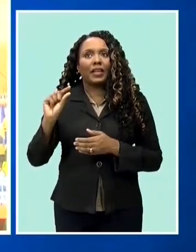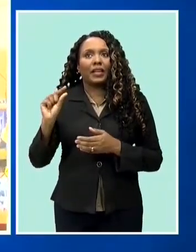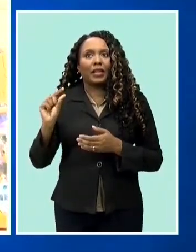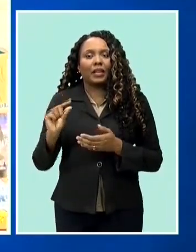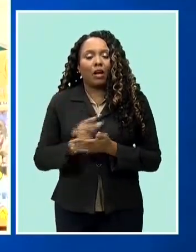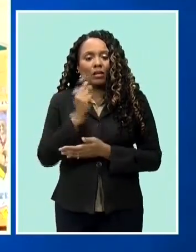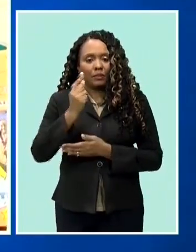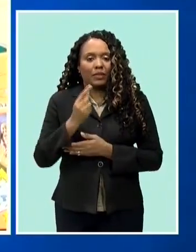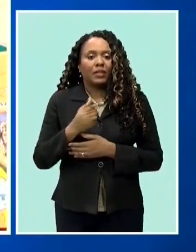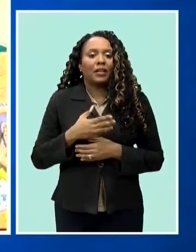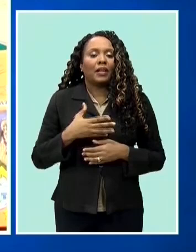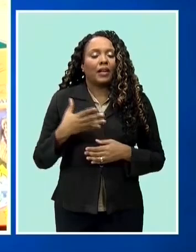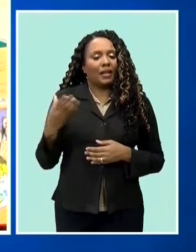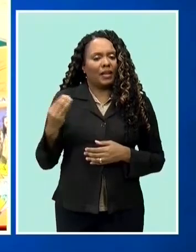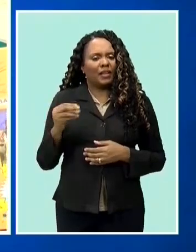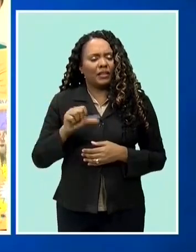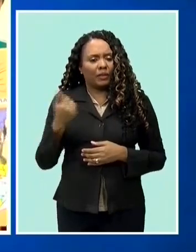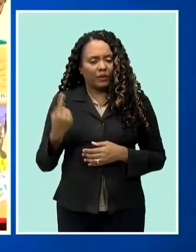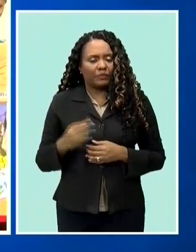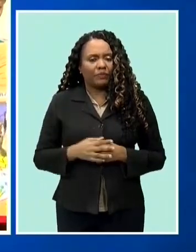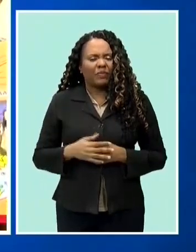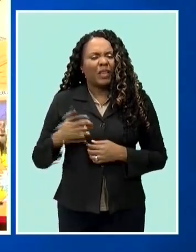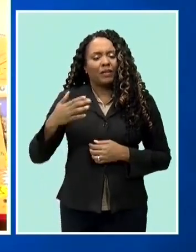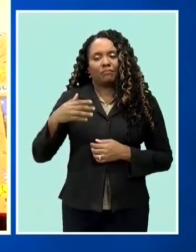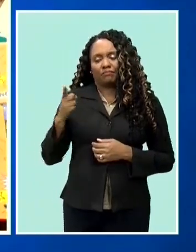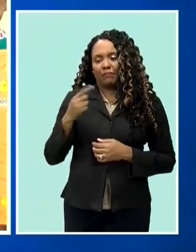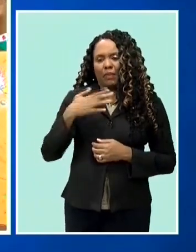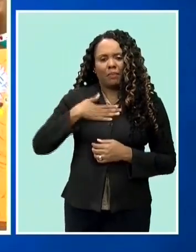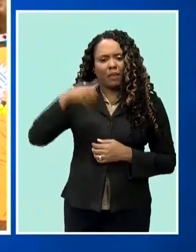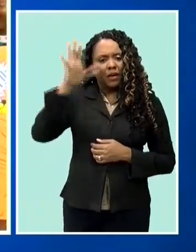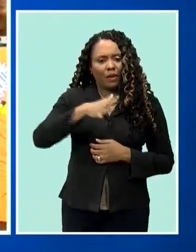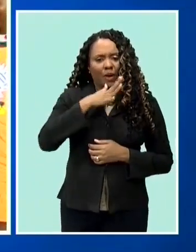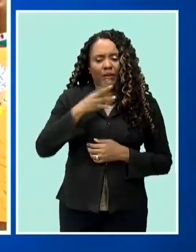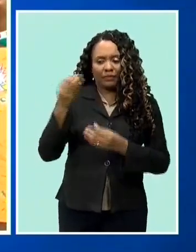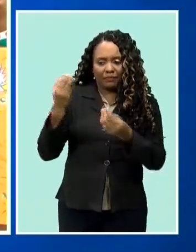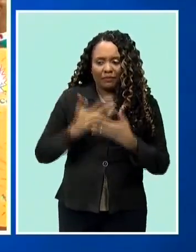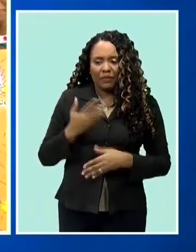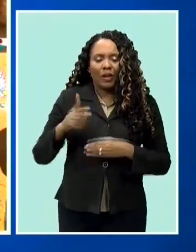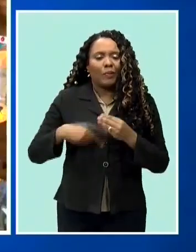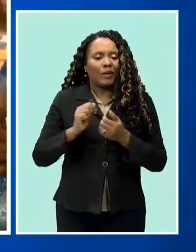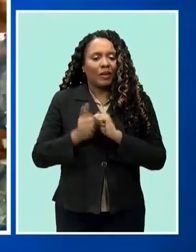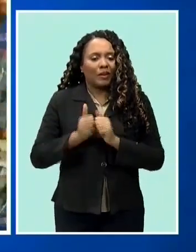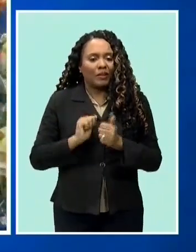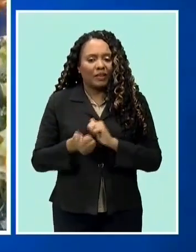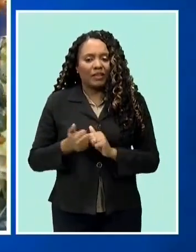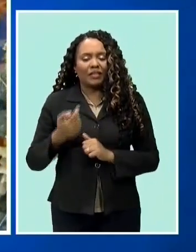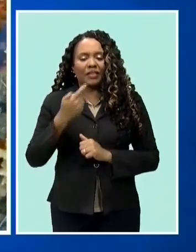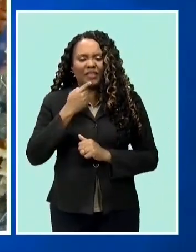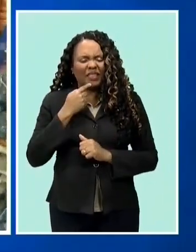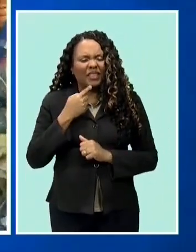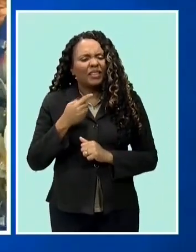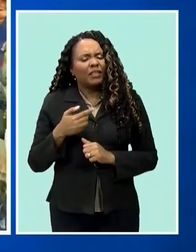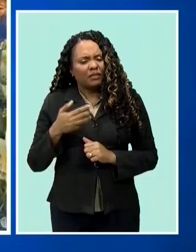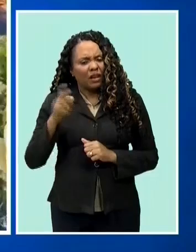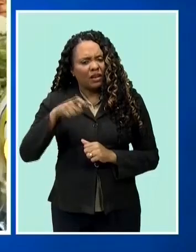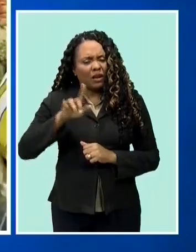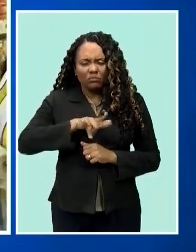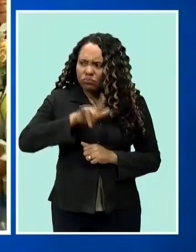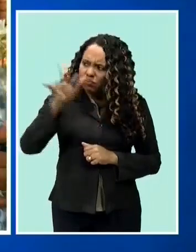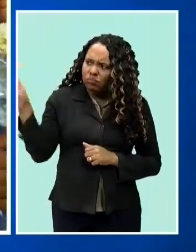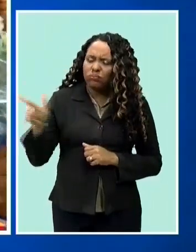Auntie Marcia, told us about WOCOPA, and because I've been doing a lot of things here, she recommended me going overseas to